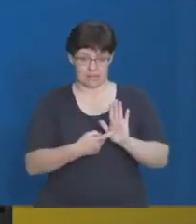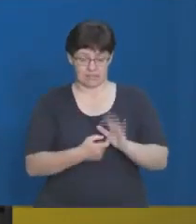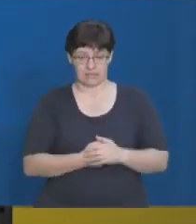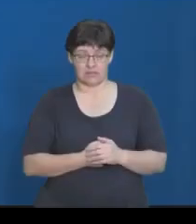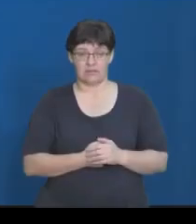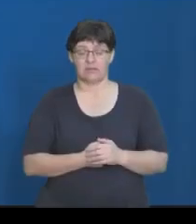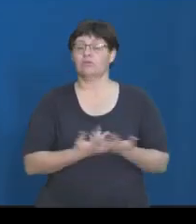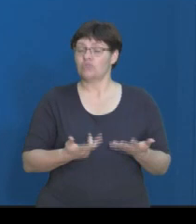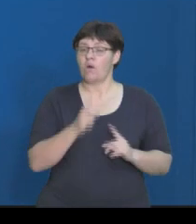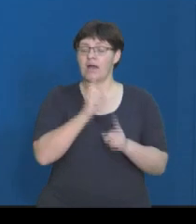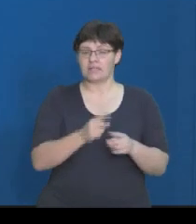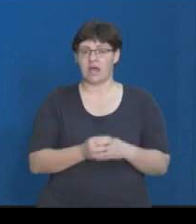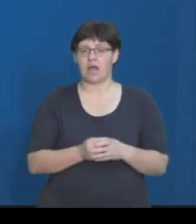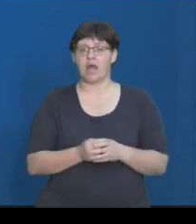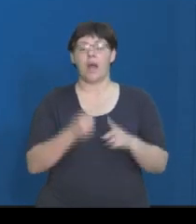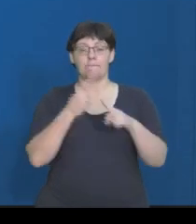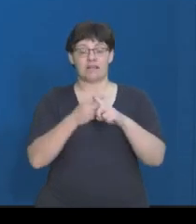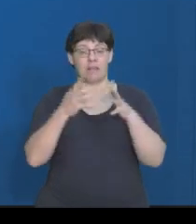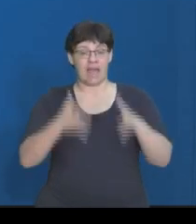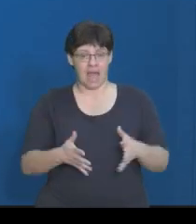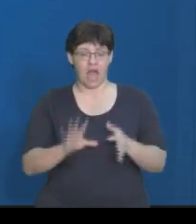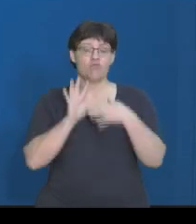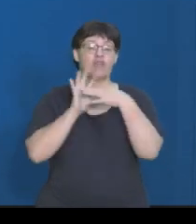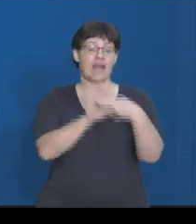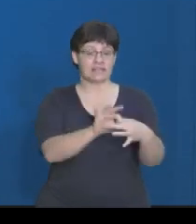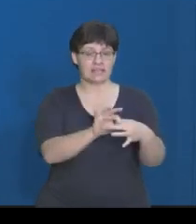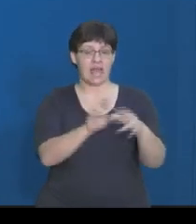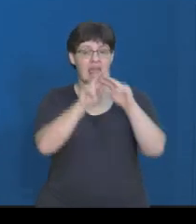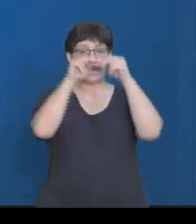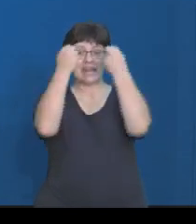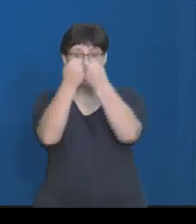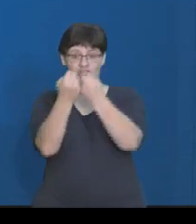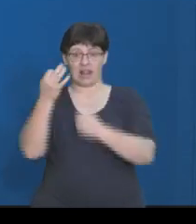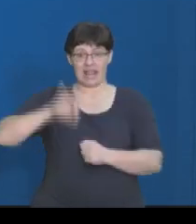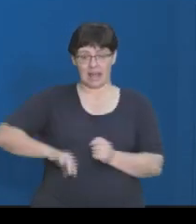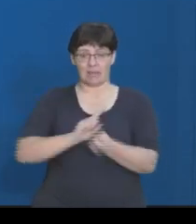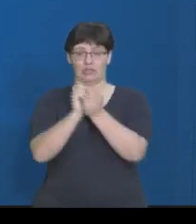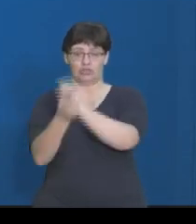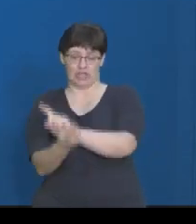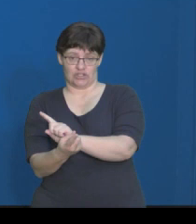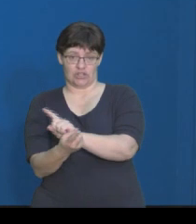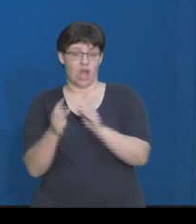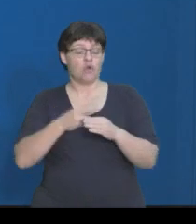at the answer. The multiplier relates to how much the national income changes as a